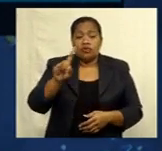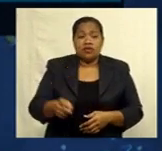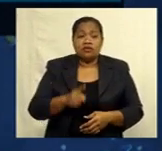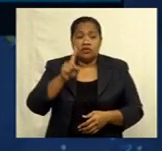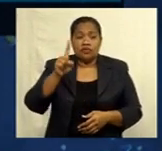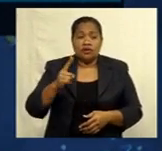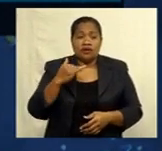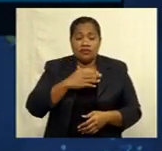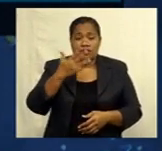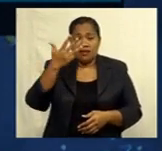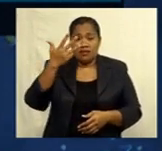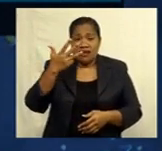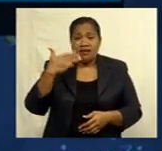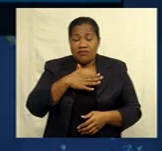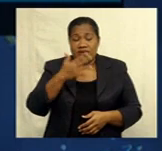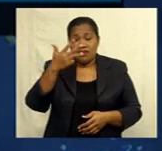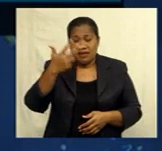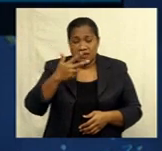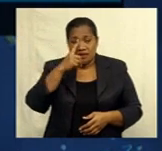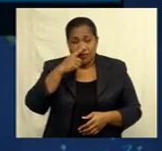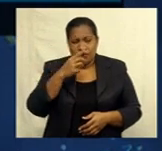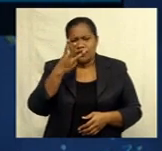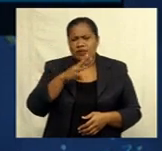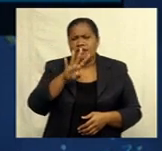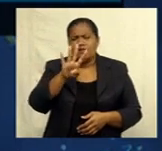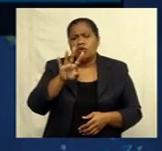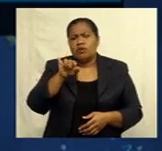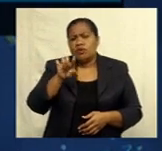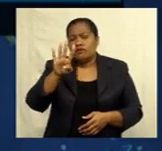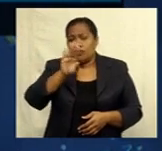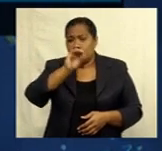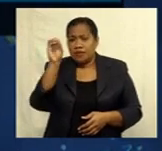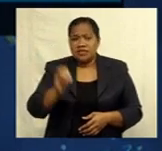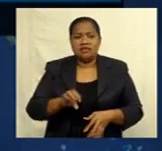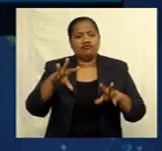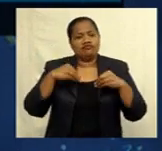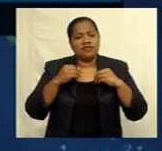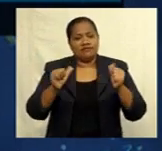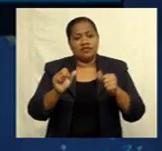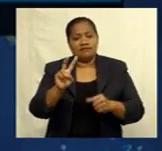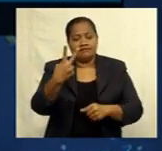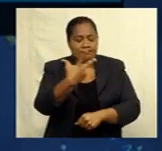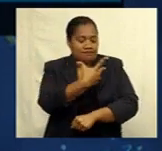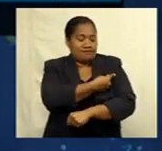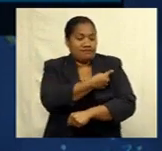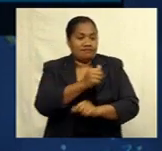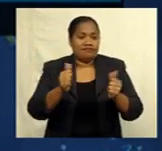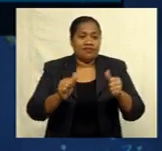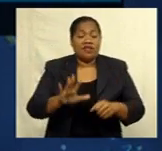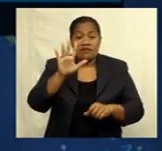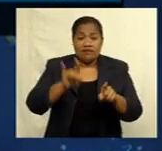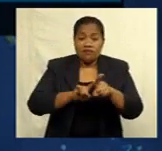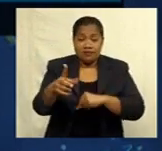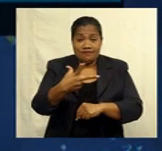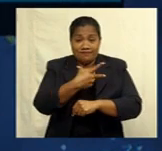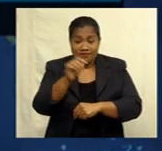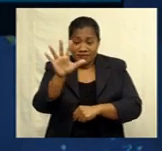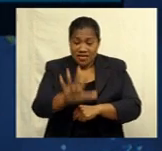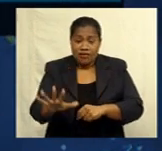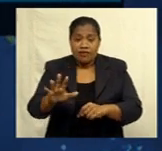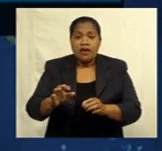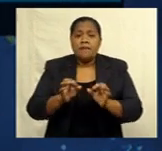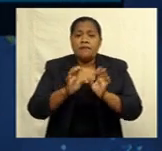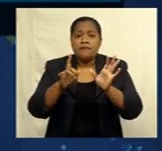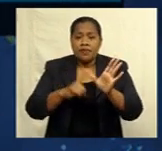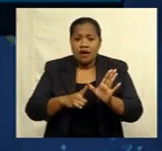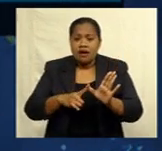201,918 people, or 34.4%, have received the second dose. The 5 most vaccinated areas are Mba, Rewa,